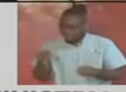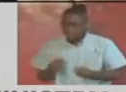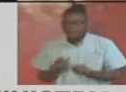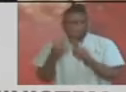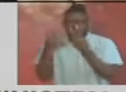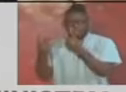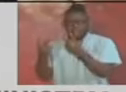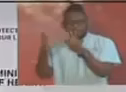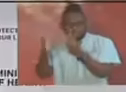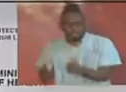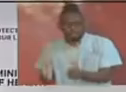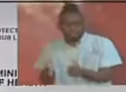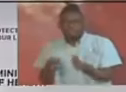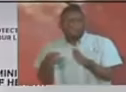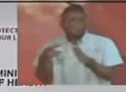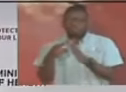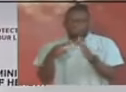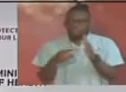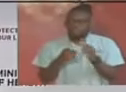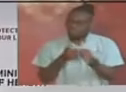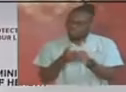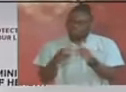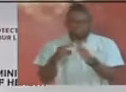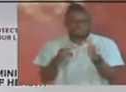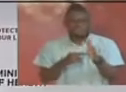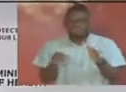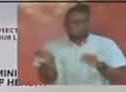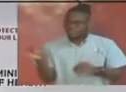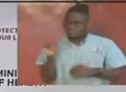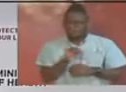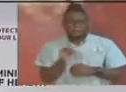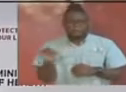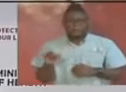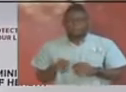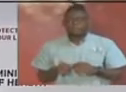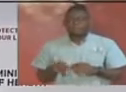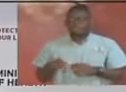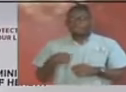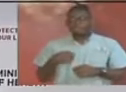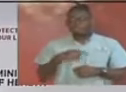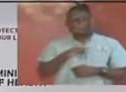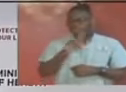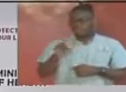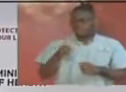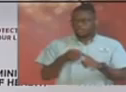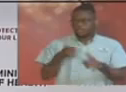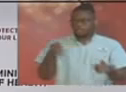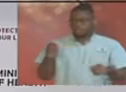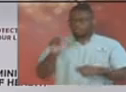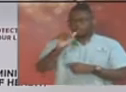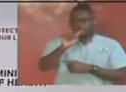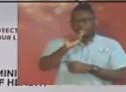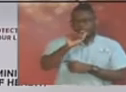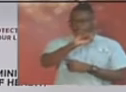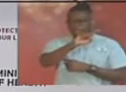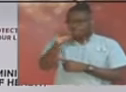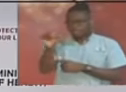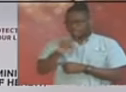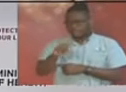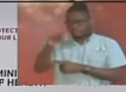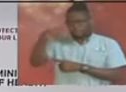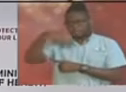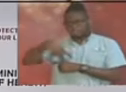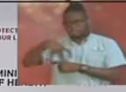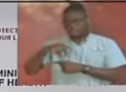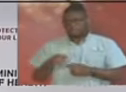the country. Thank you very much. And now questions from AZP News, please. Hi, good